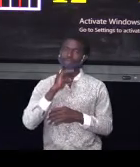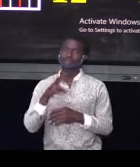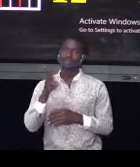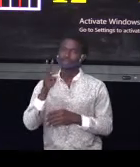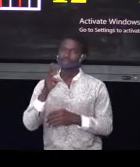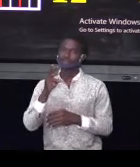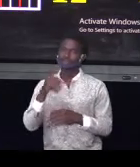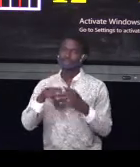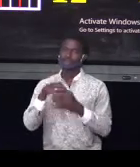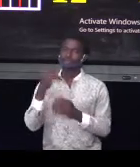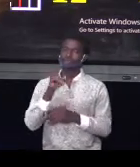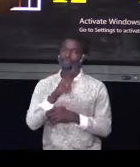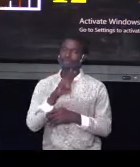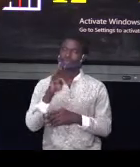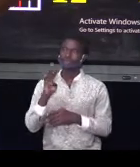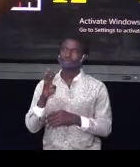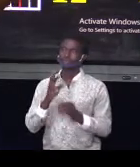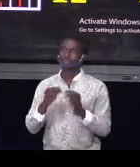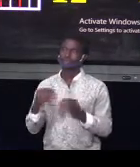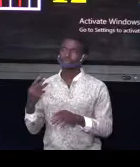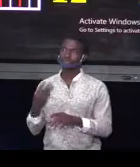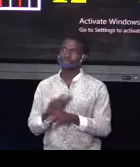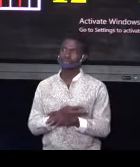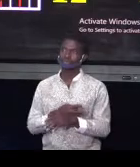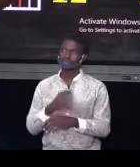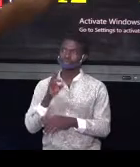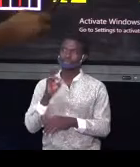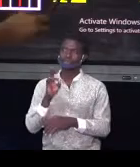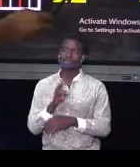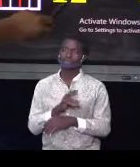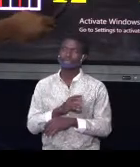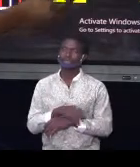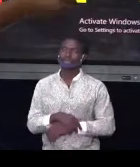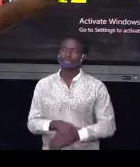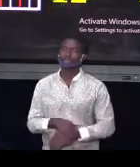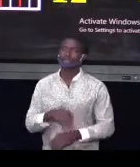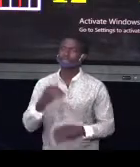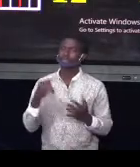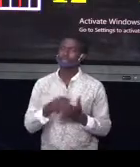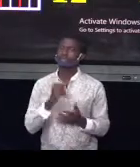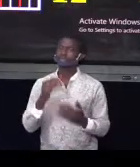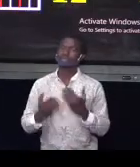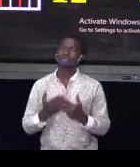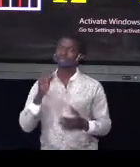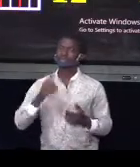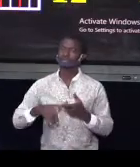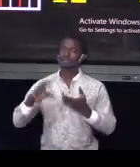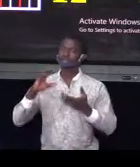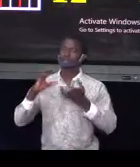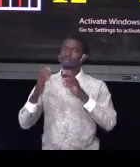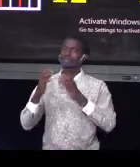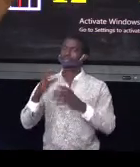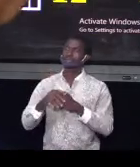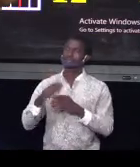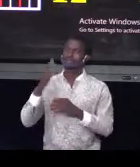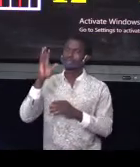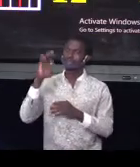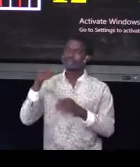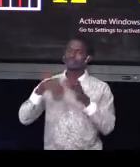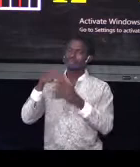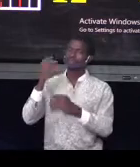out of 24 portions, because obviously if I multiply 8 by 2, I'll get 16. 12 by 2, I'll get 24. So now it's easy for me to